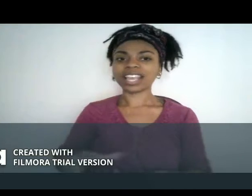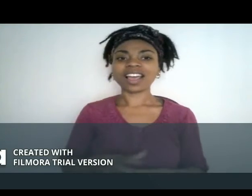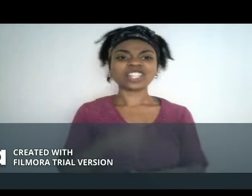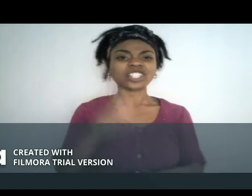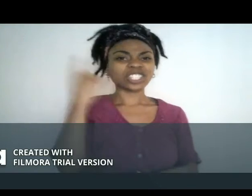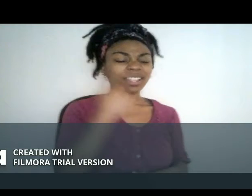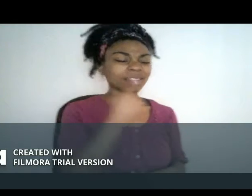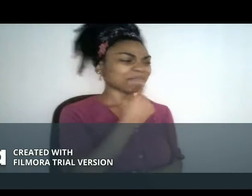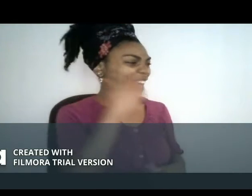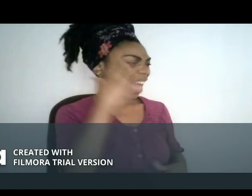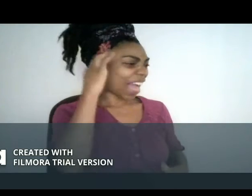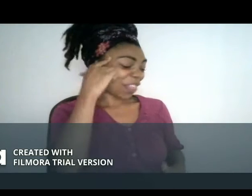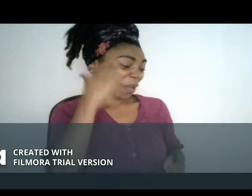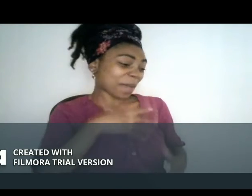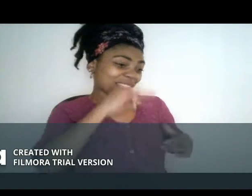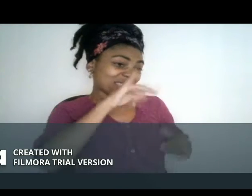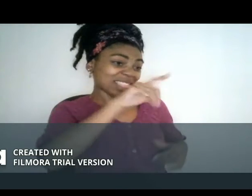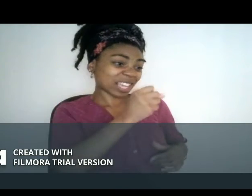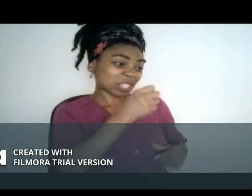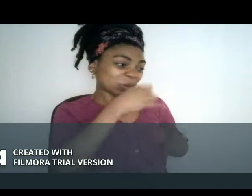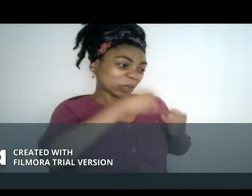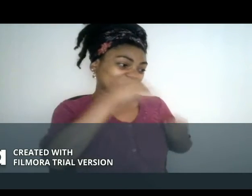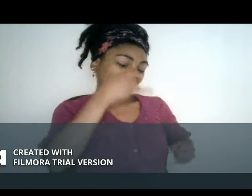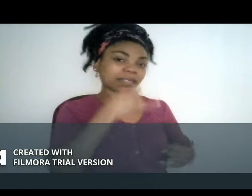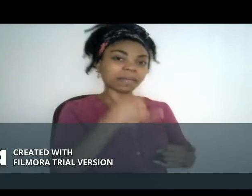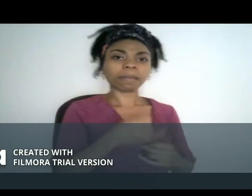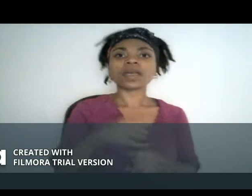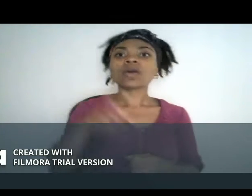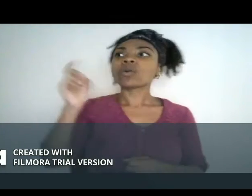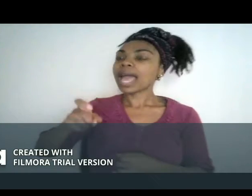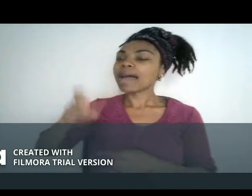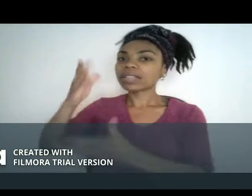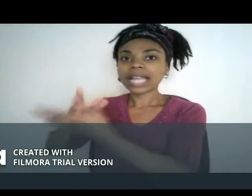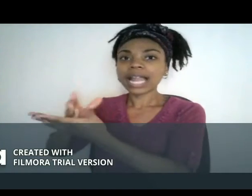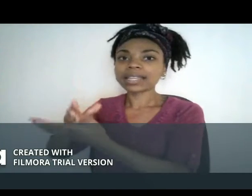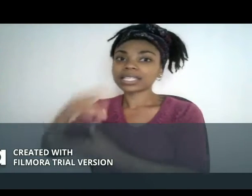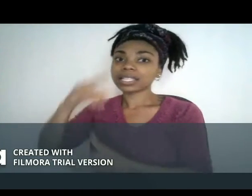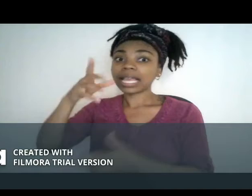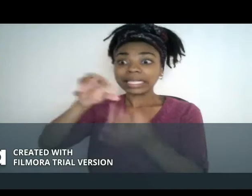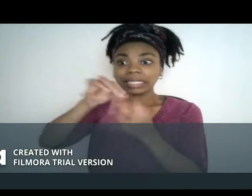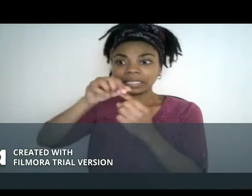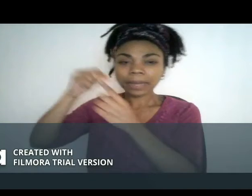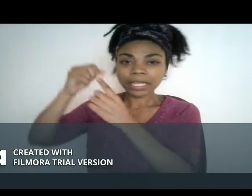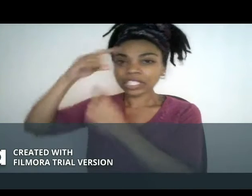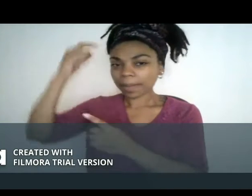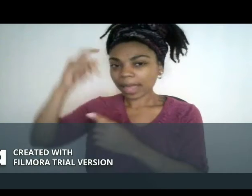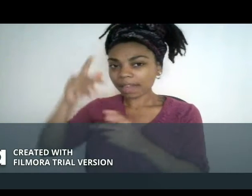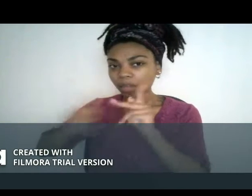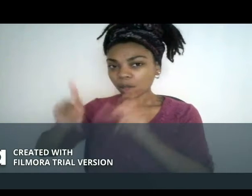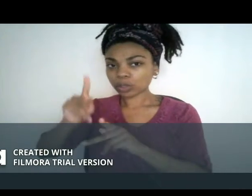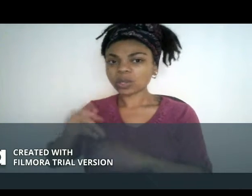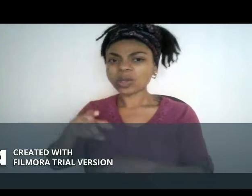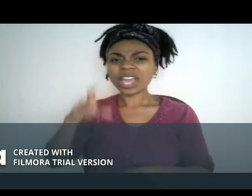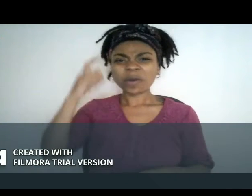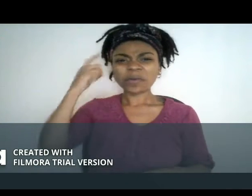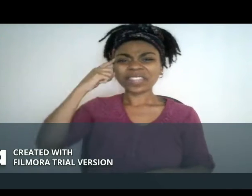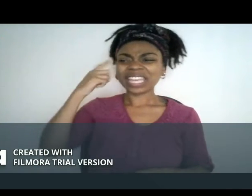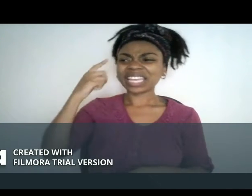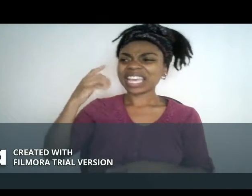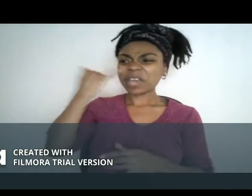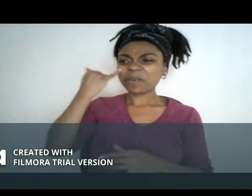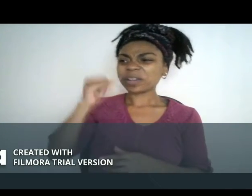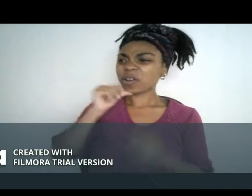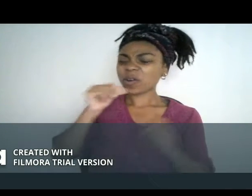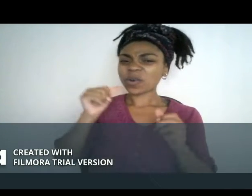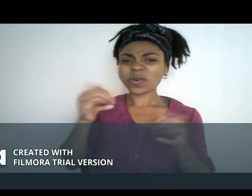skinny. And I said, you know, we got to get out of this, especially as black folks. I don't even realize how much of it, that's a big thing for us, that we think